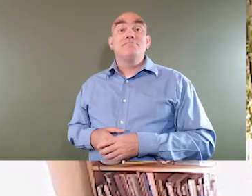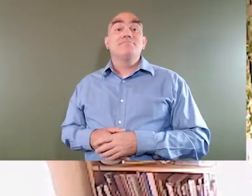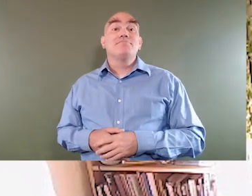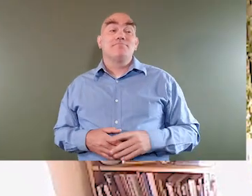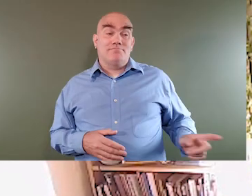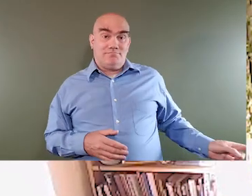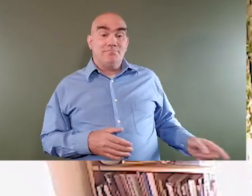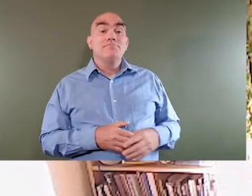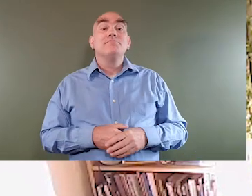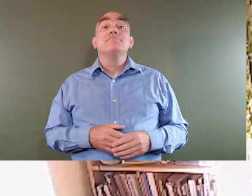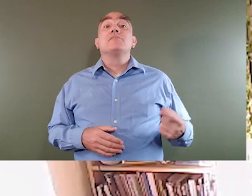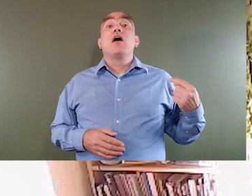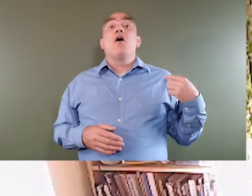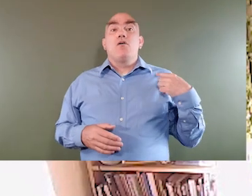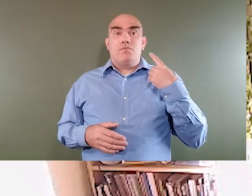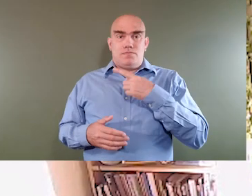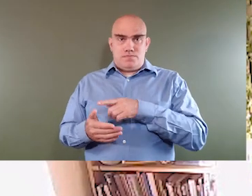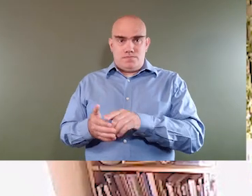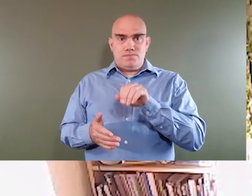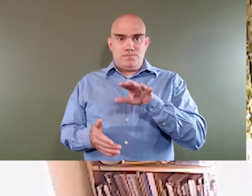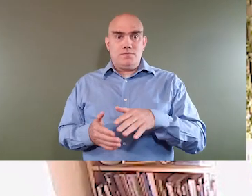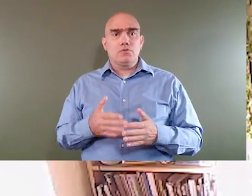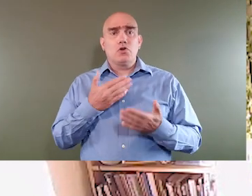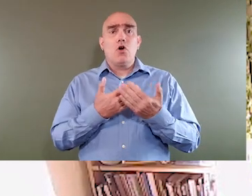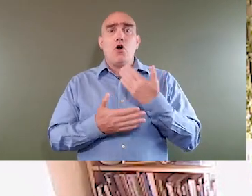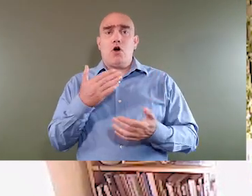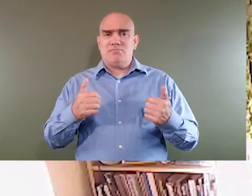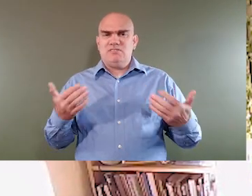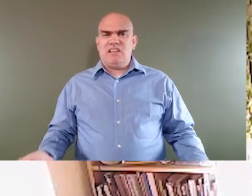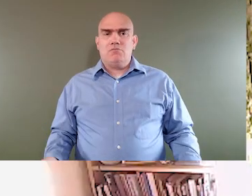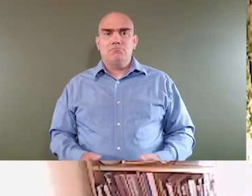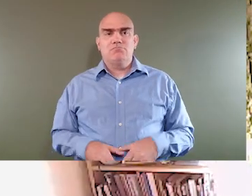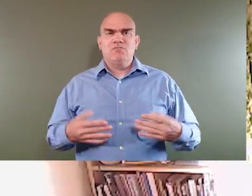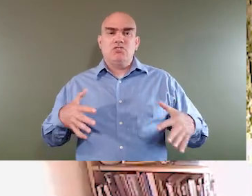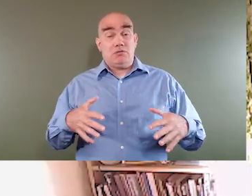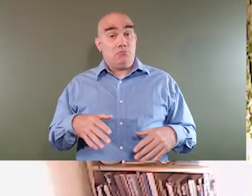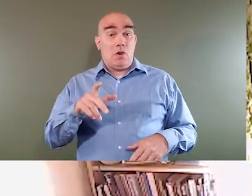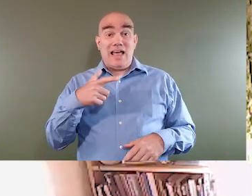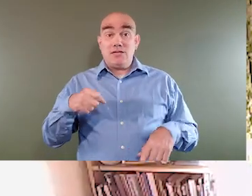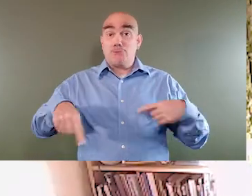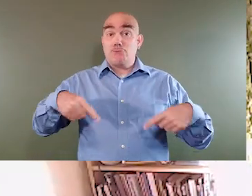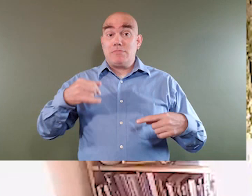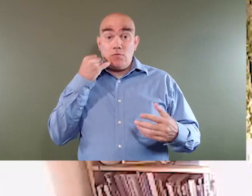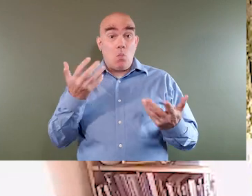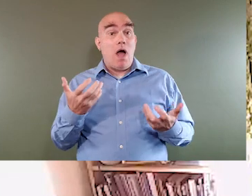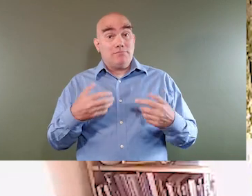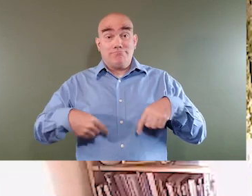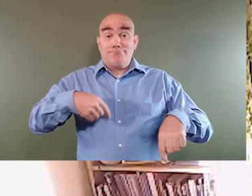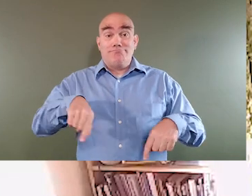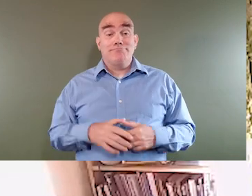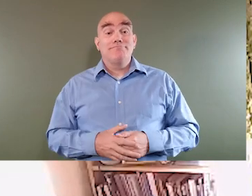And then close. Good. Arms can come down. Give them a shake. You can give the legs a shake if you'd like.